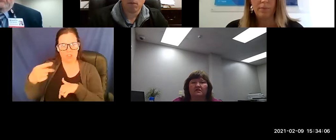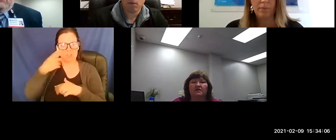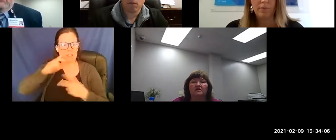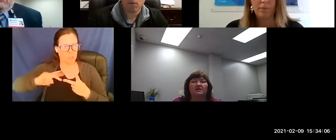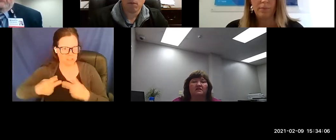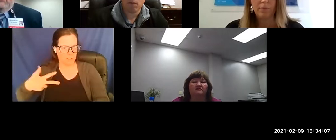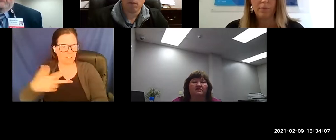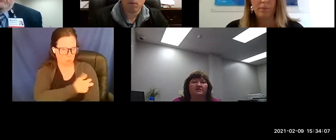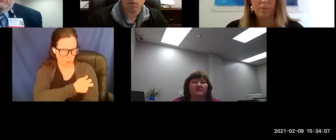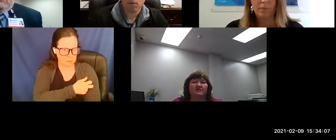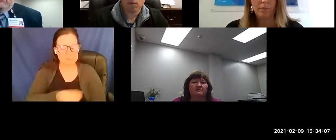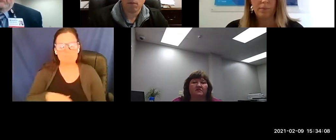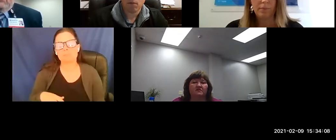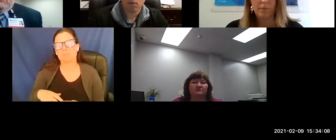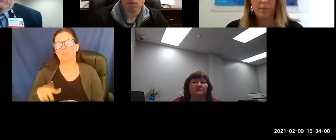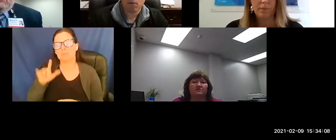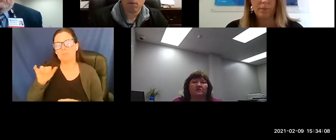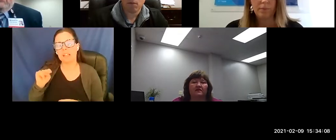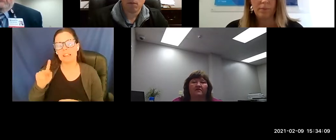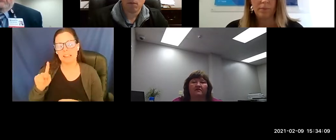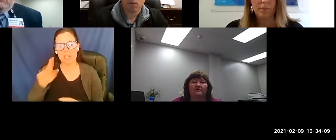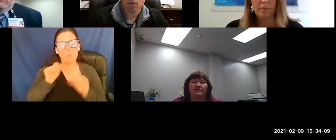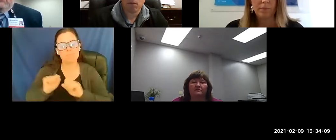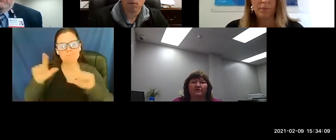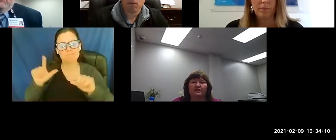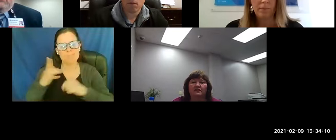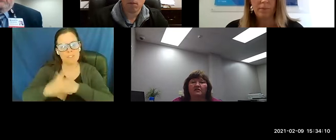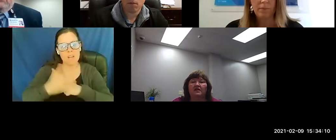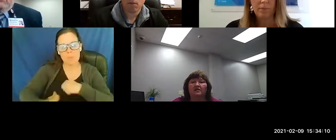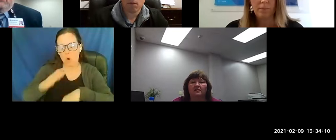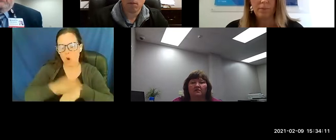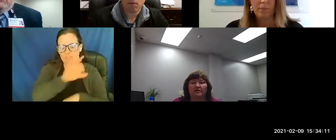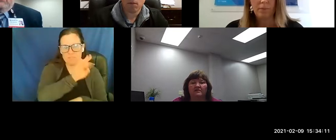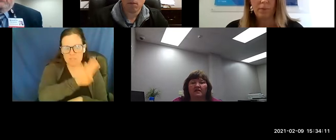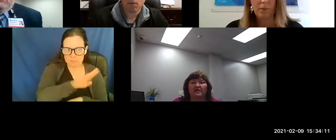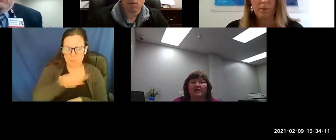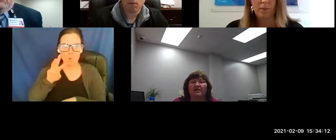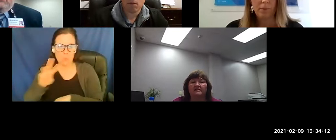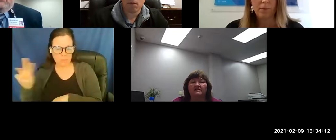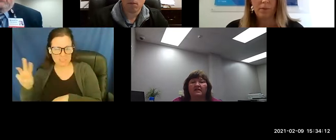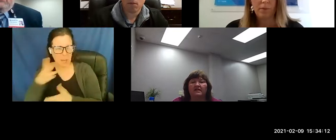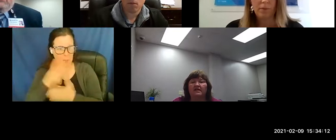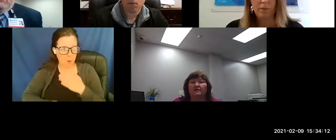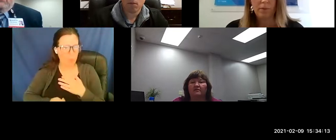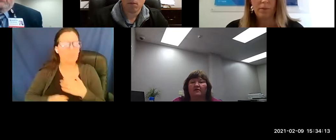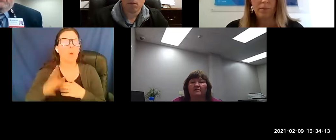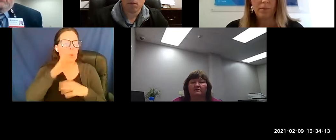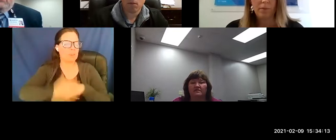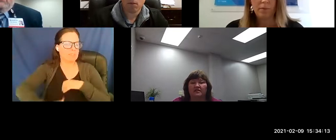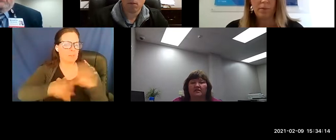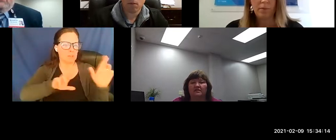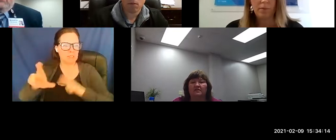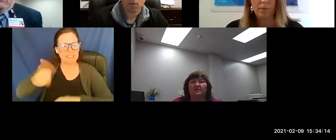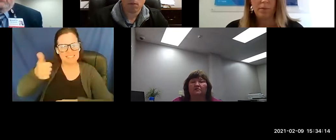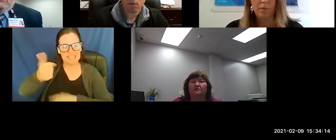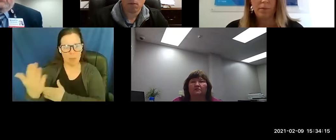dose. The link for the second doses will go live on our Facebook page and on our website at 10 a.m. on